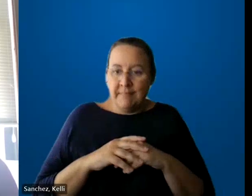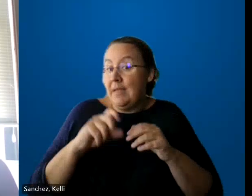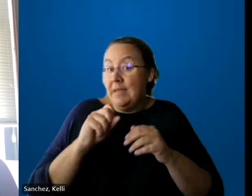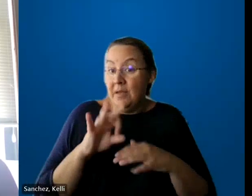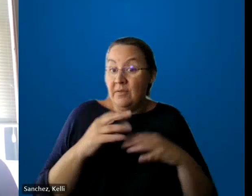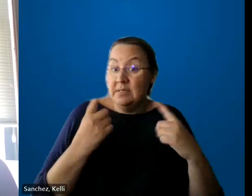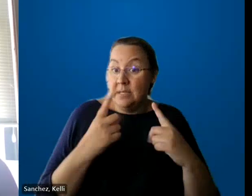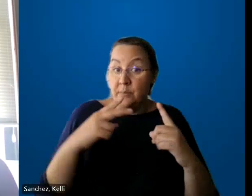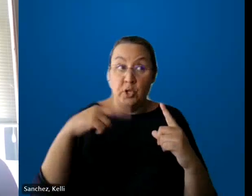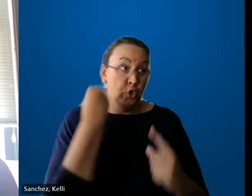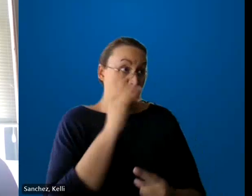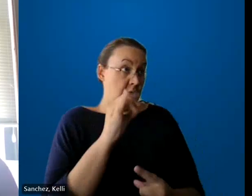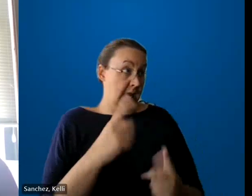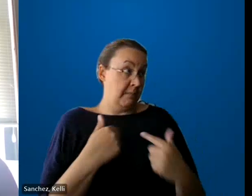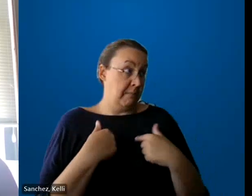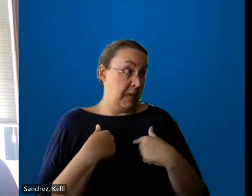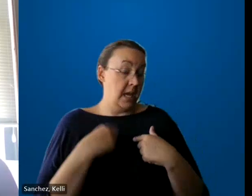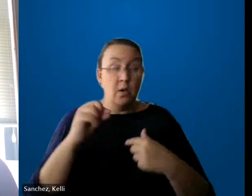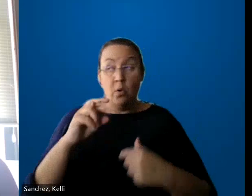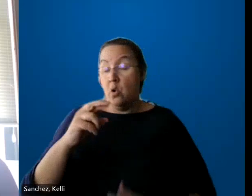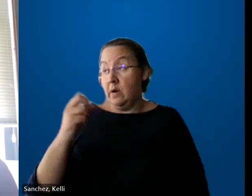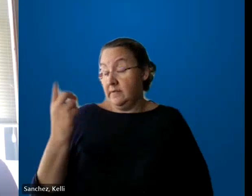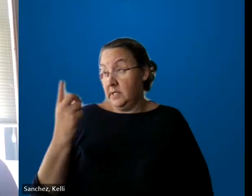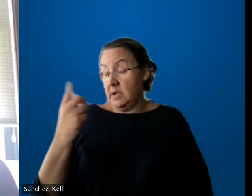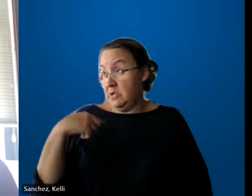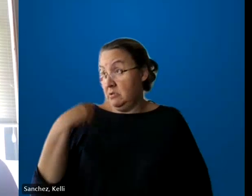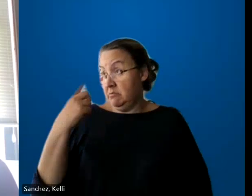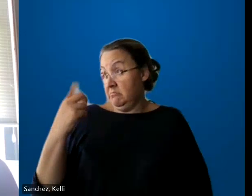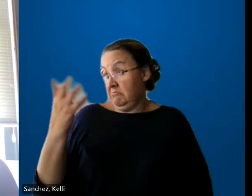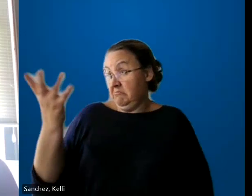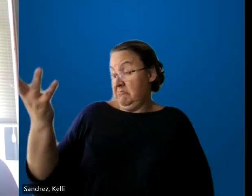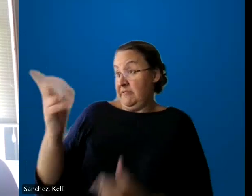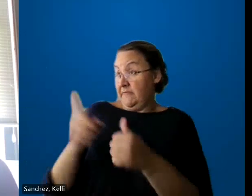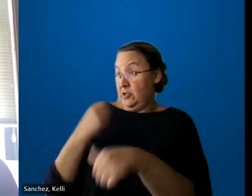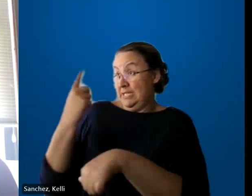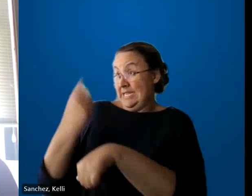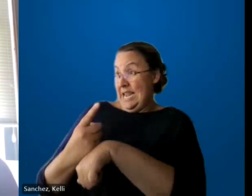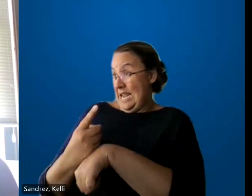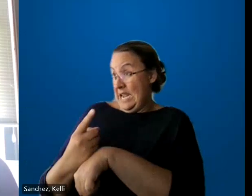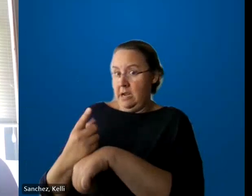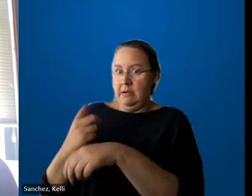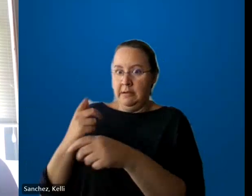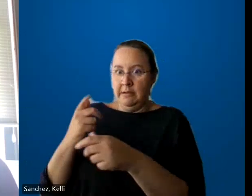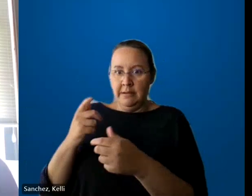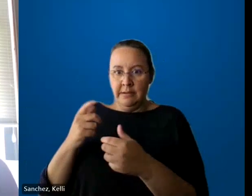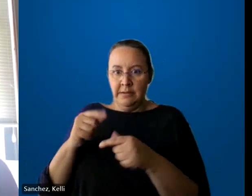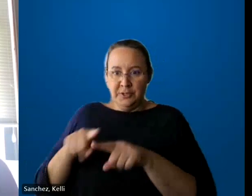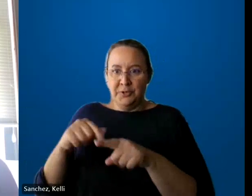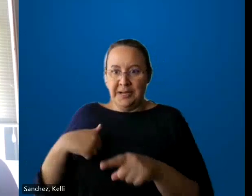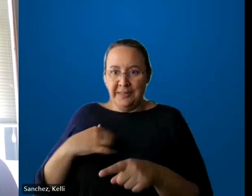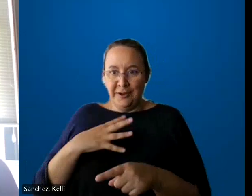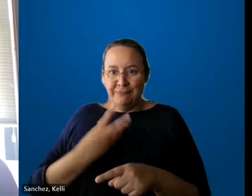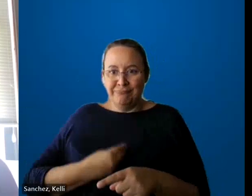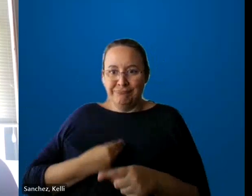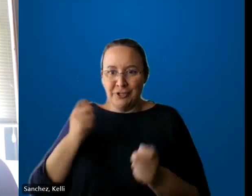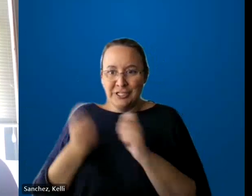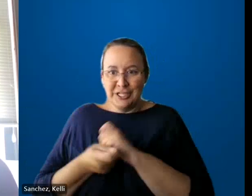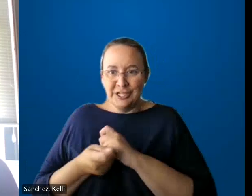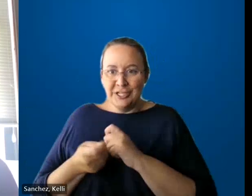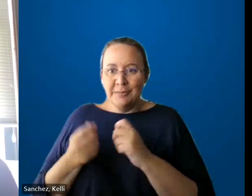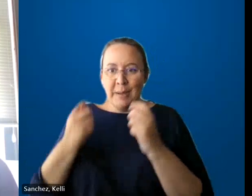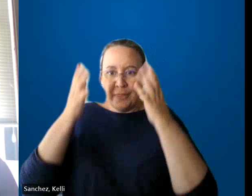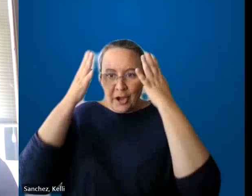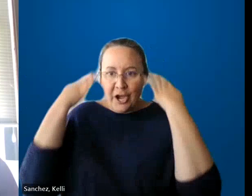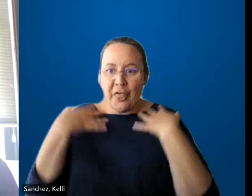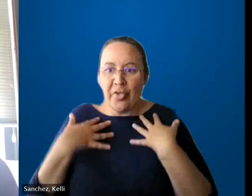somebody looks like me or whether somebody's like day one in their transition, long hair, and they don't like sound the